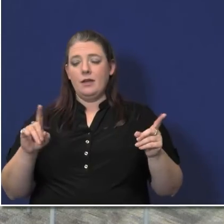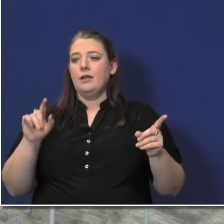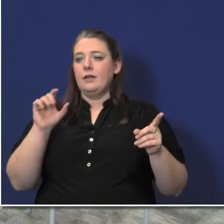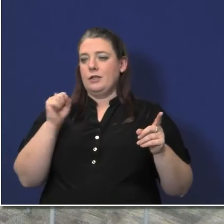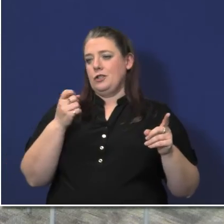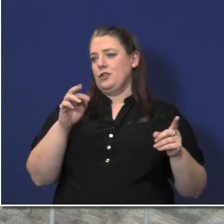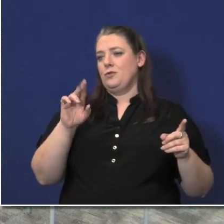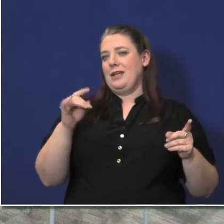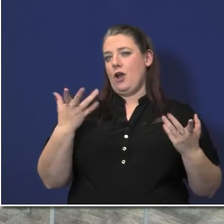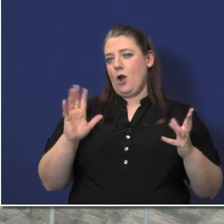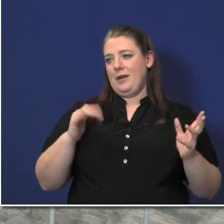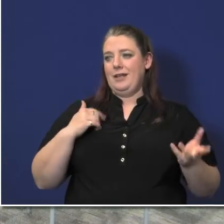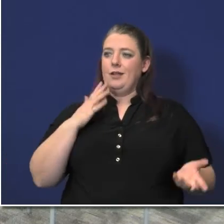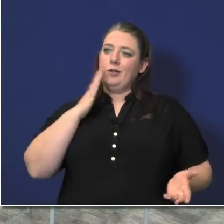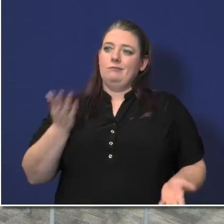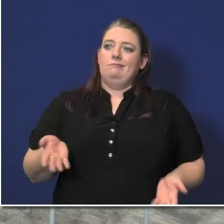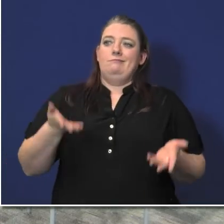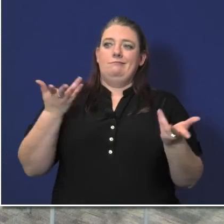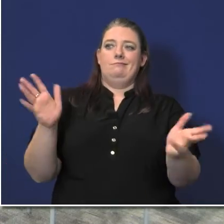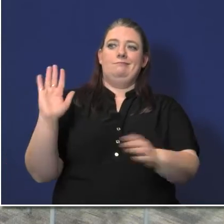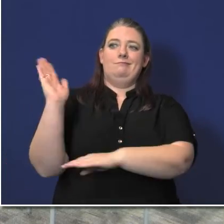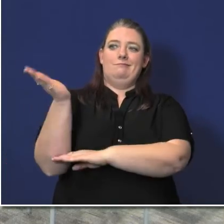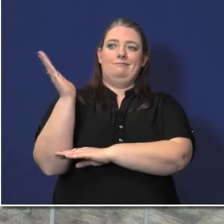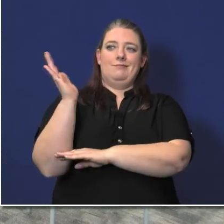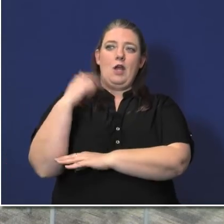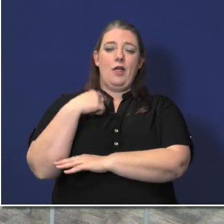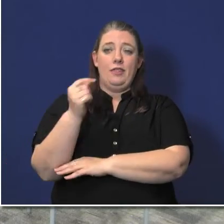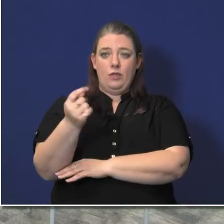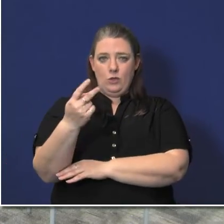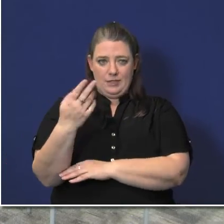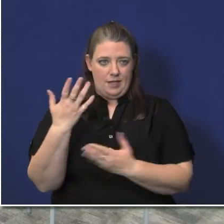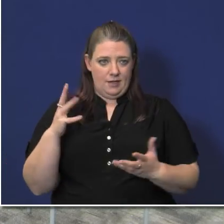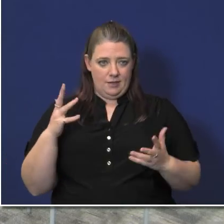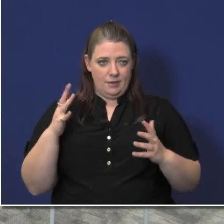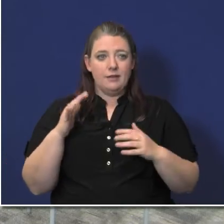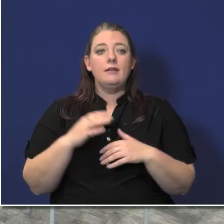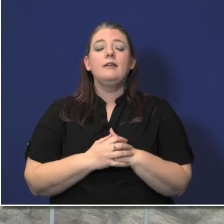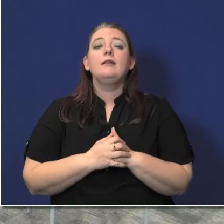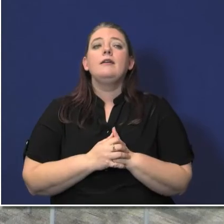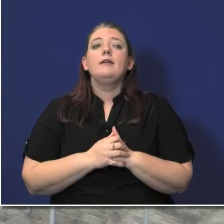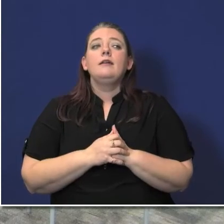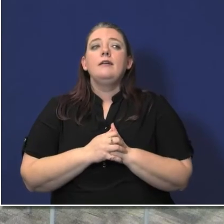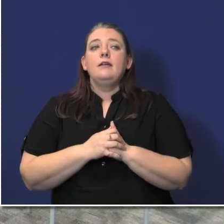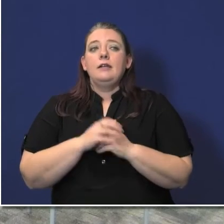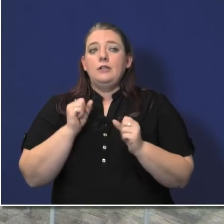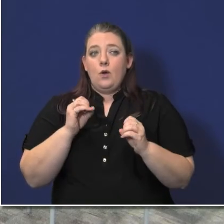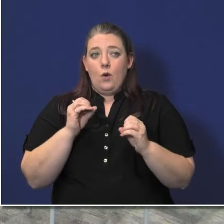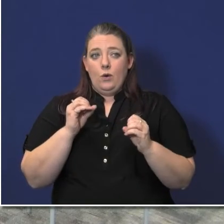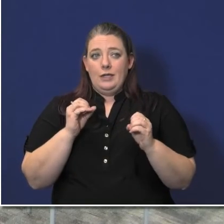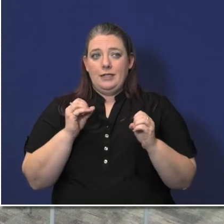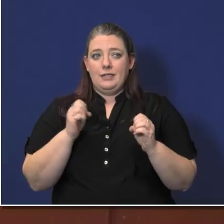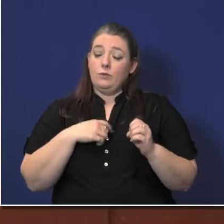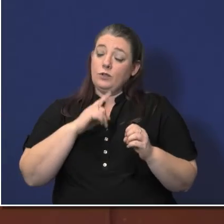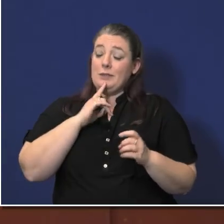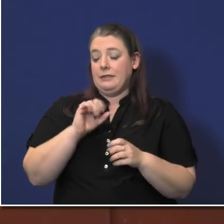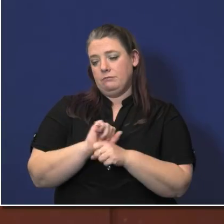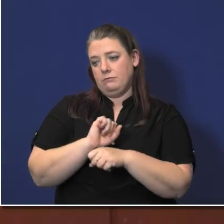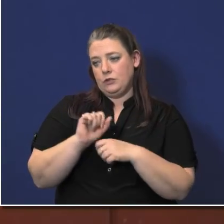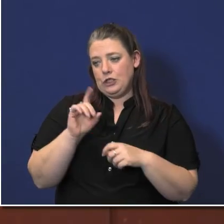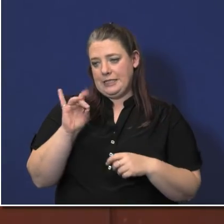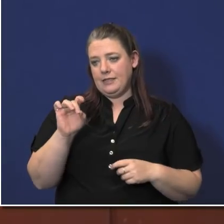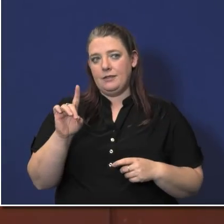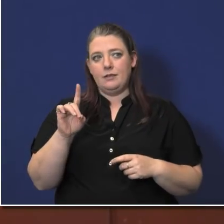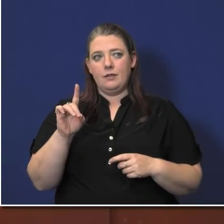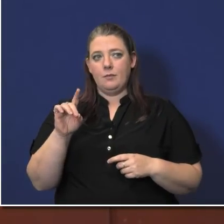her impromptu presentation on Thursday, so she really did. So Well, you know, Don